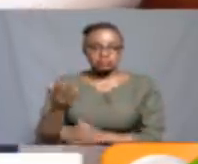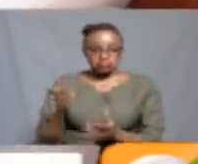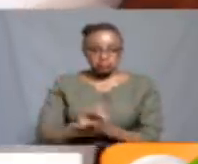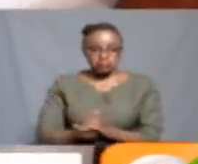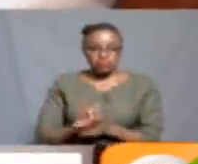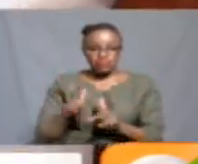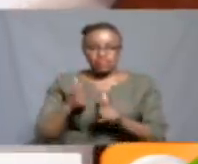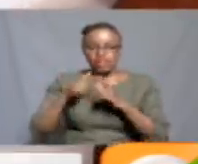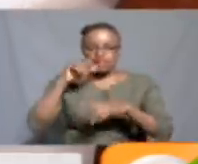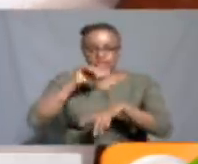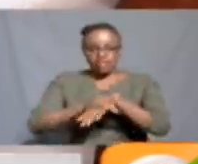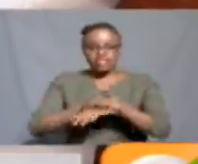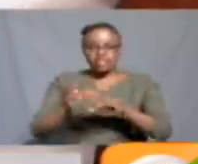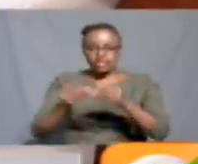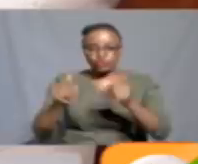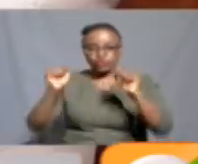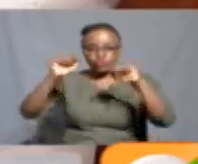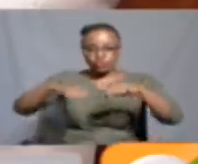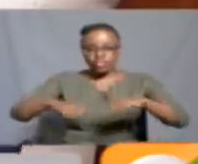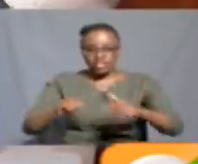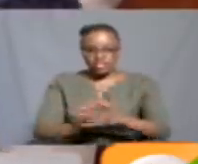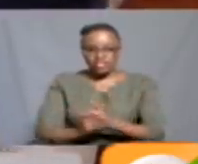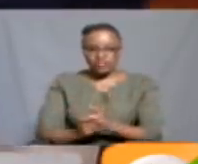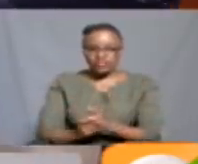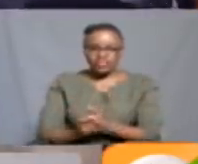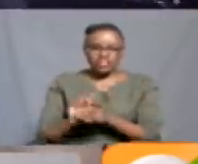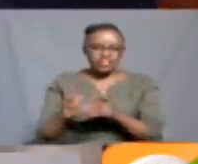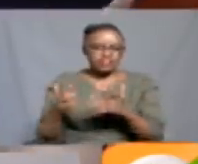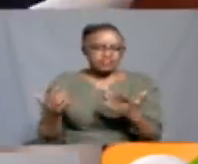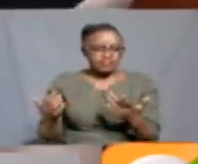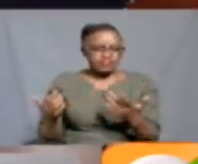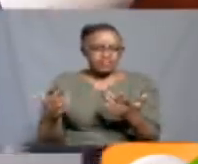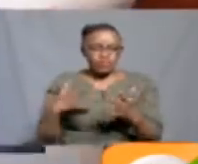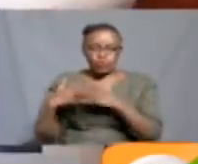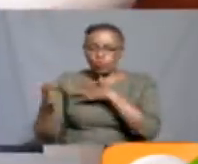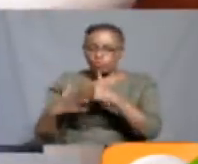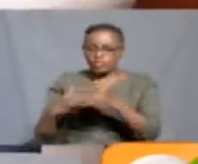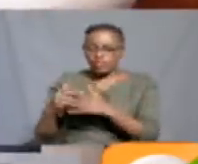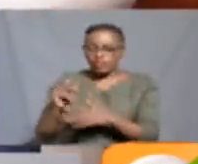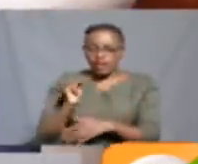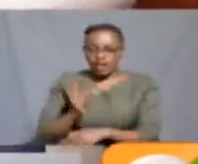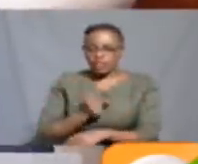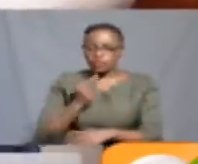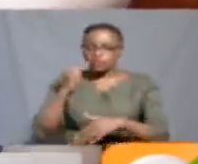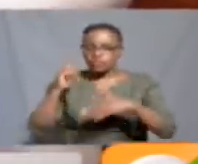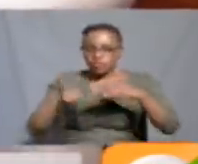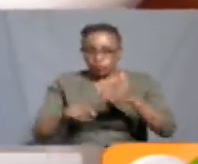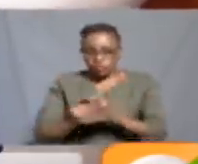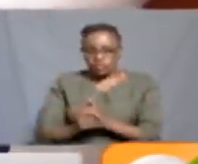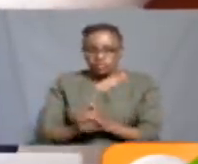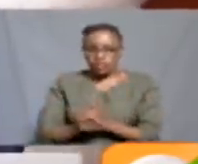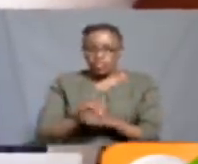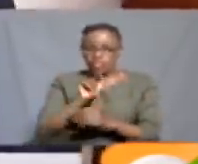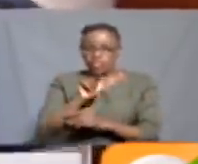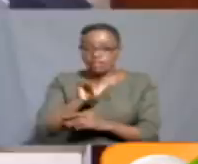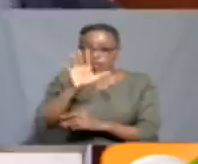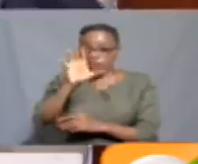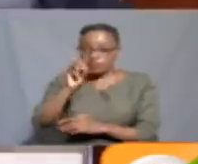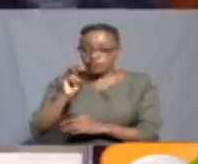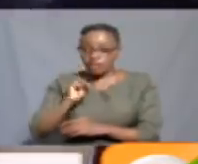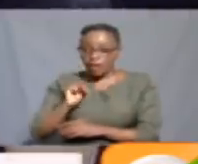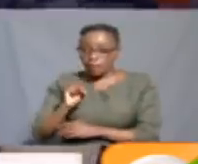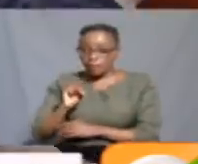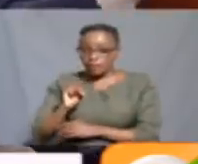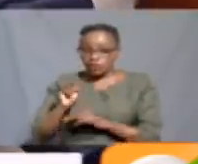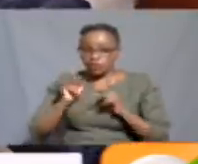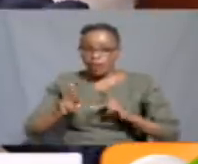Then you can find the solution. Yeah. Whatever we are seeing, with these 50 million people, this might be